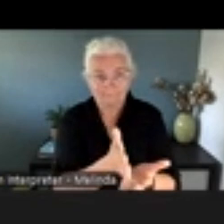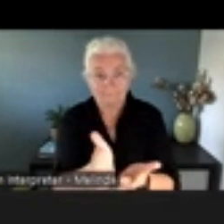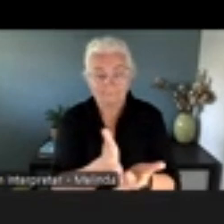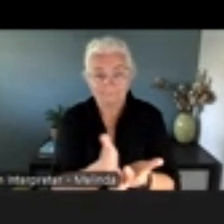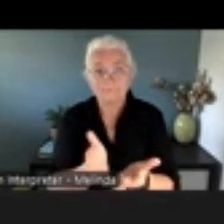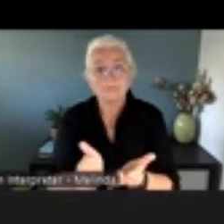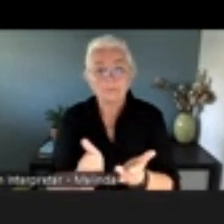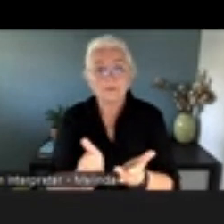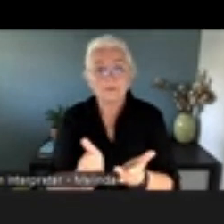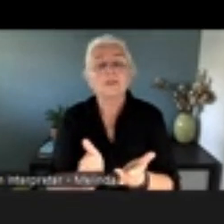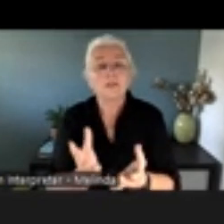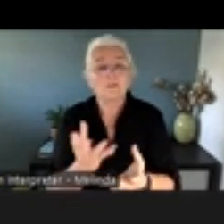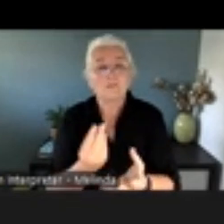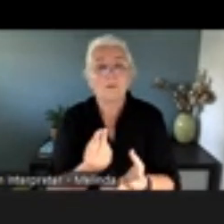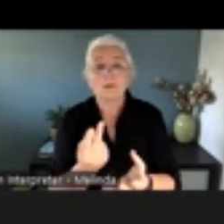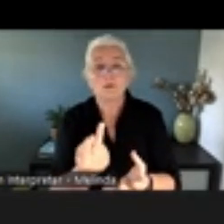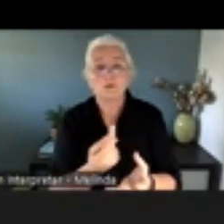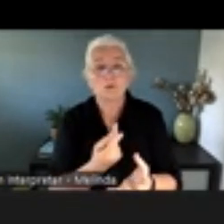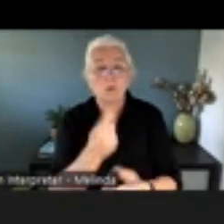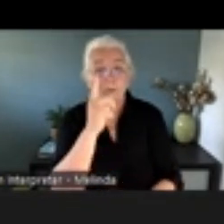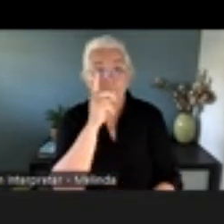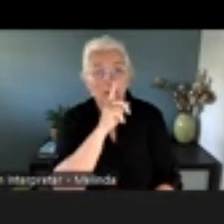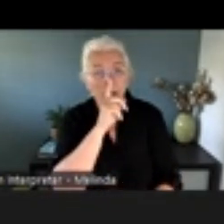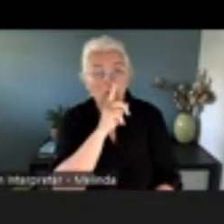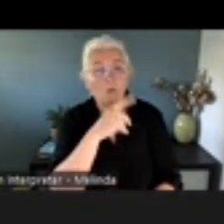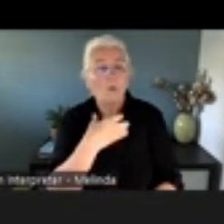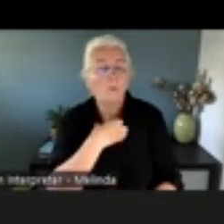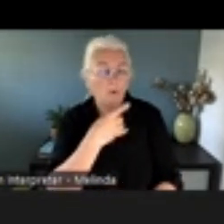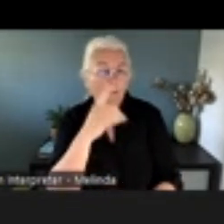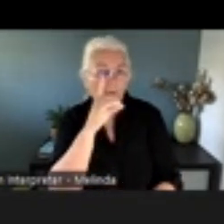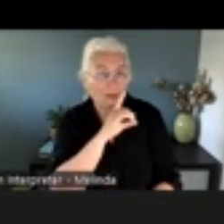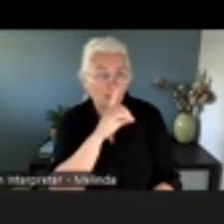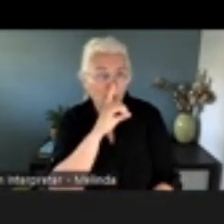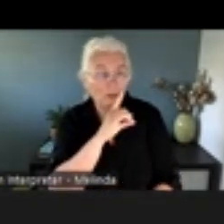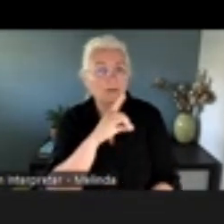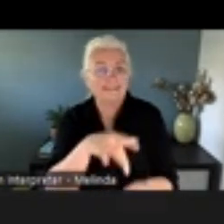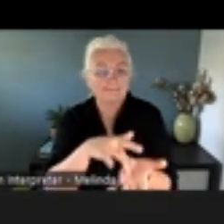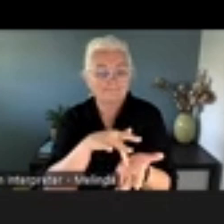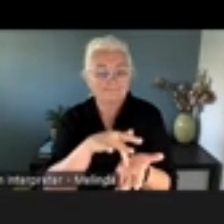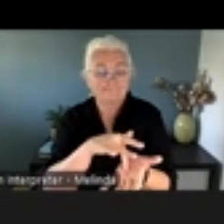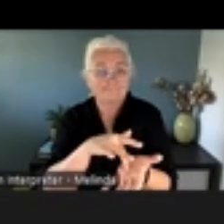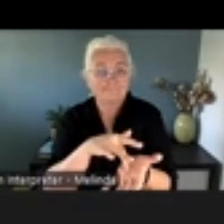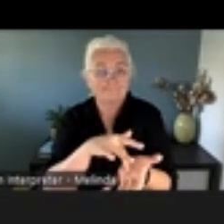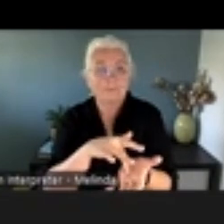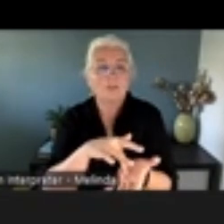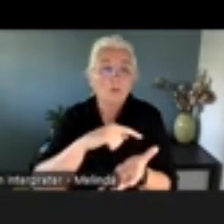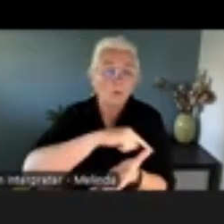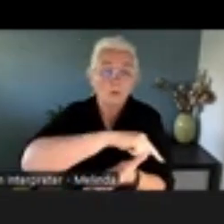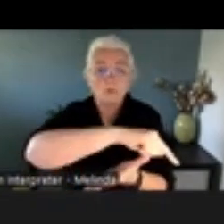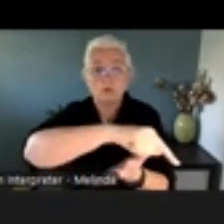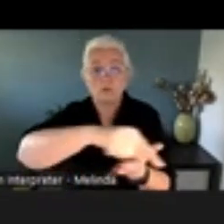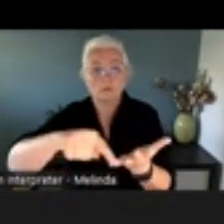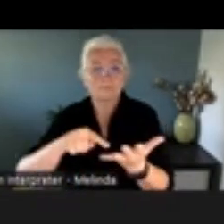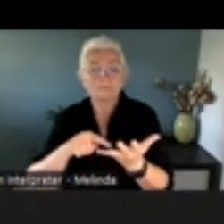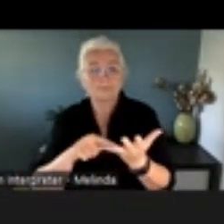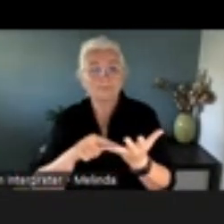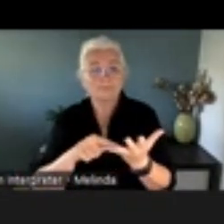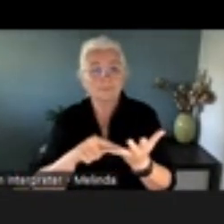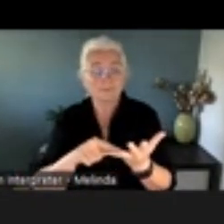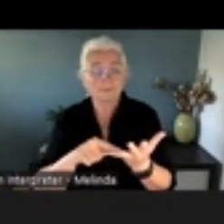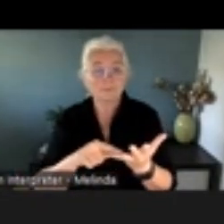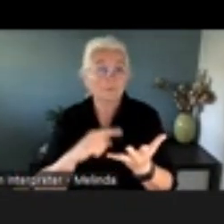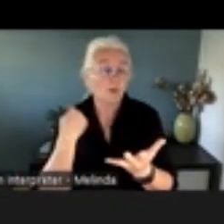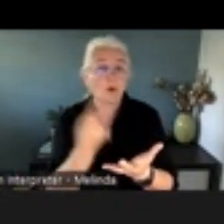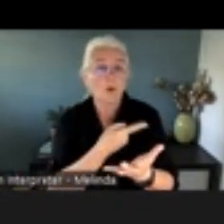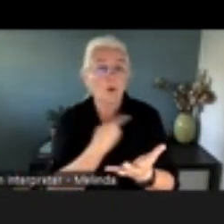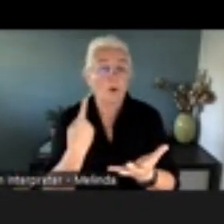relationship between those two people or more people is central to the idea of the rest of the tool. So all the actions that we